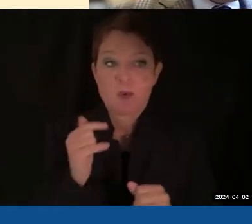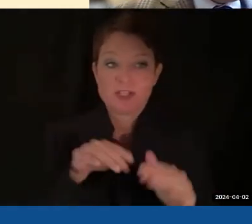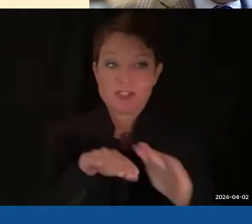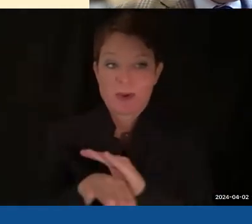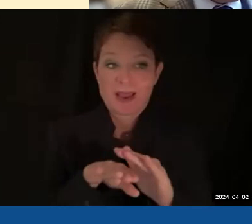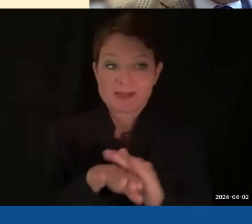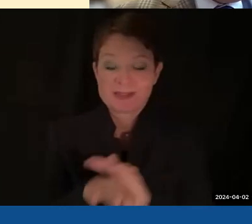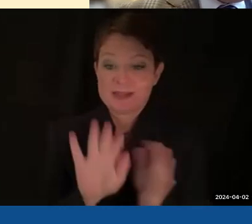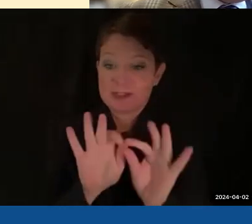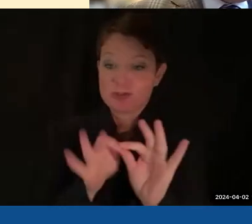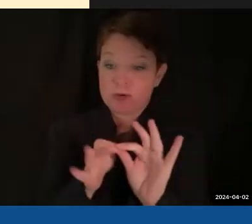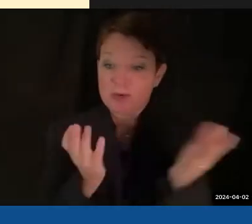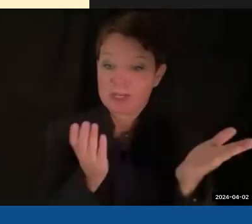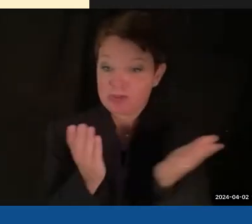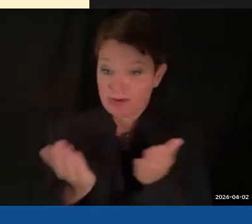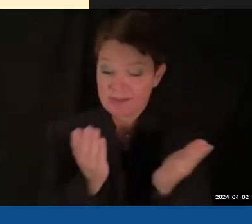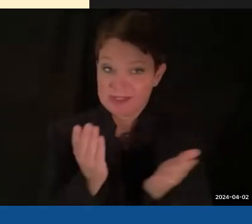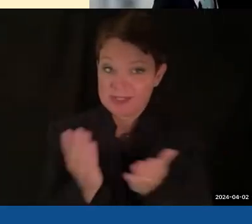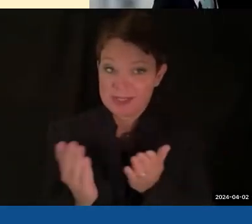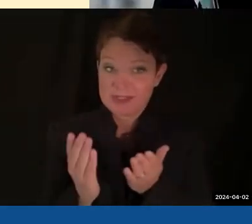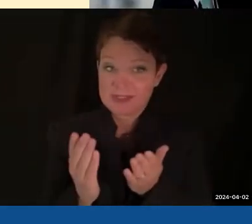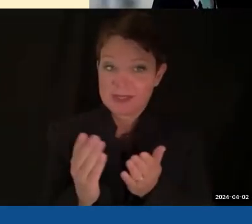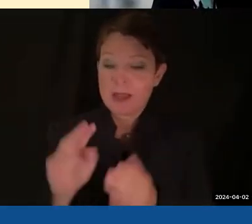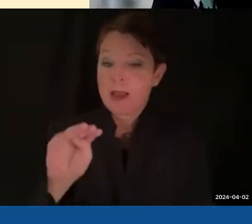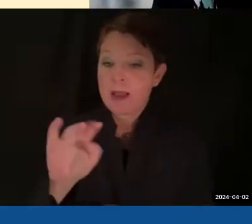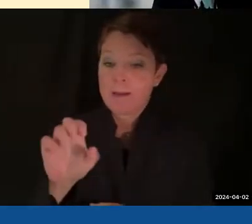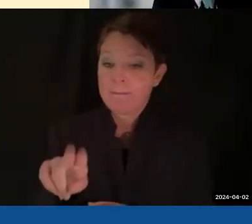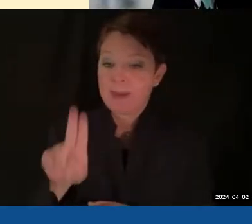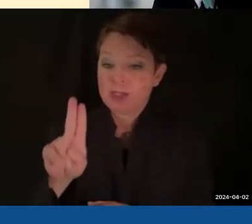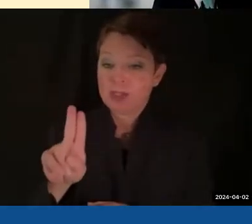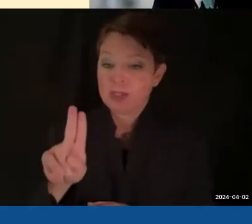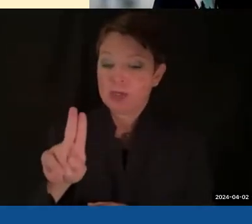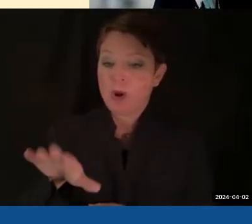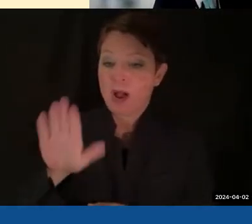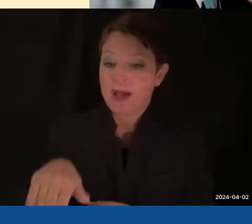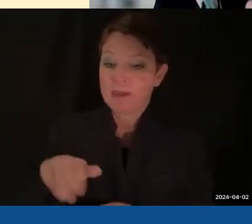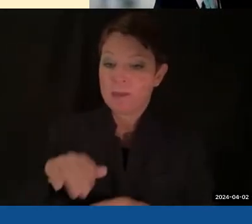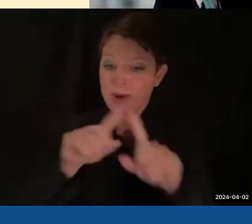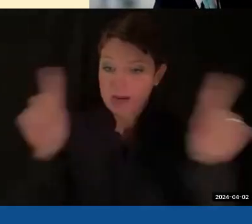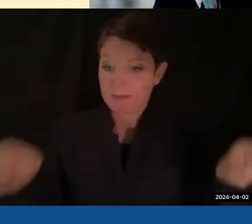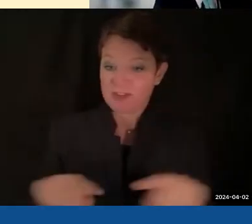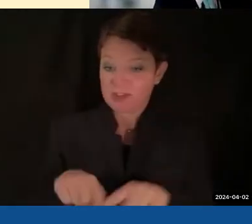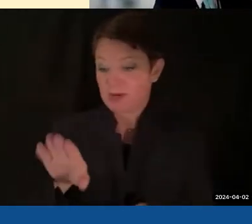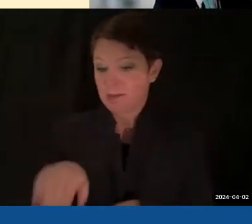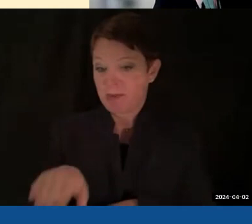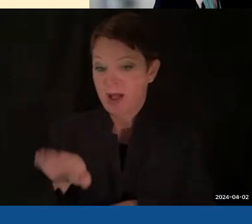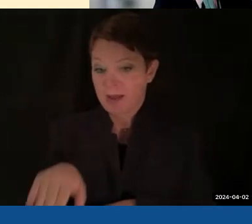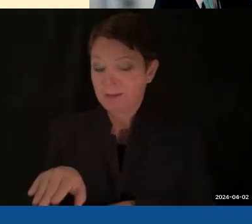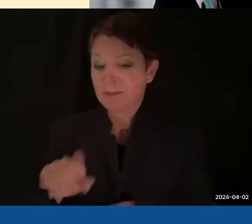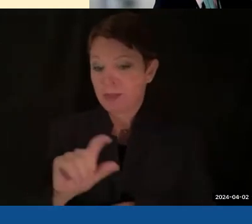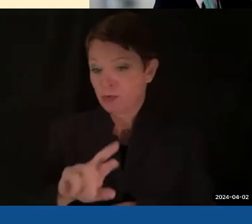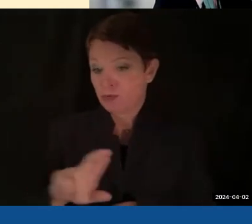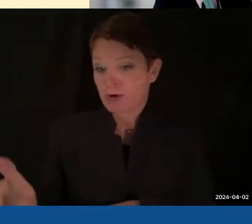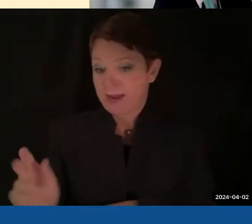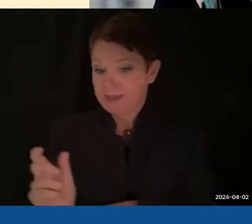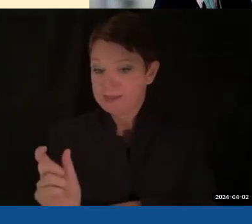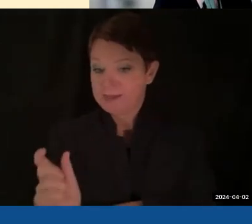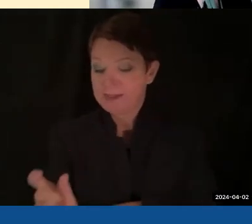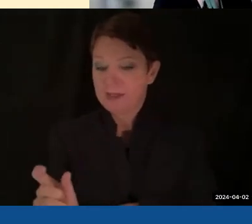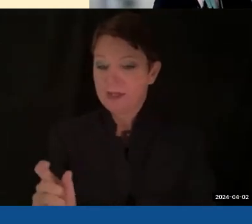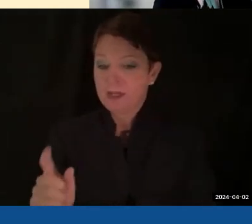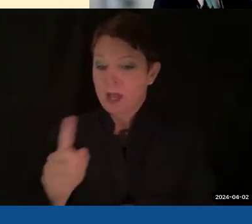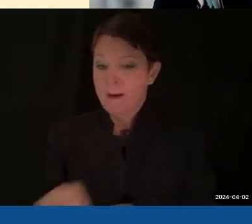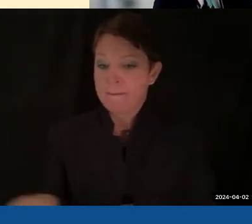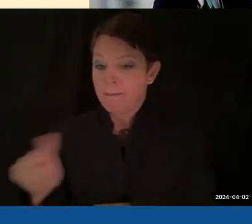access interpretation services, there is a menu at the lower part of the screen. At the lower right of this menu, you will see a